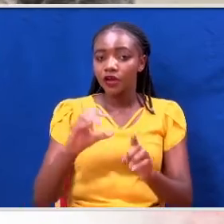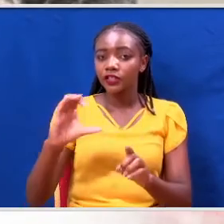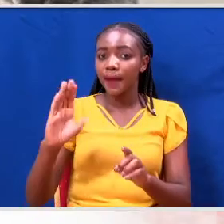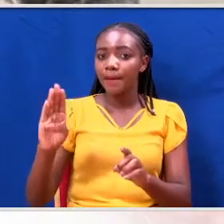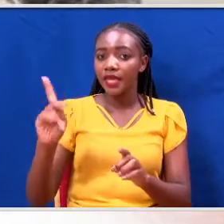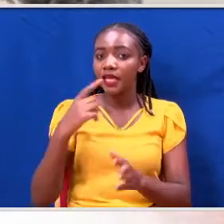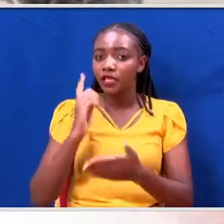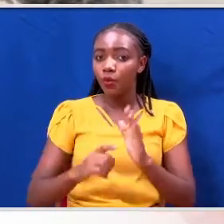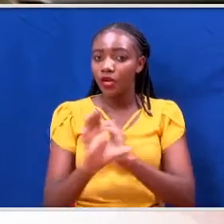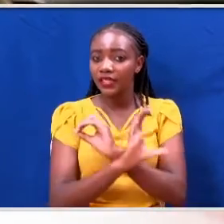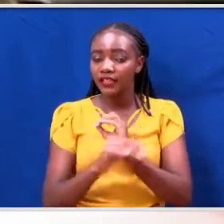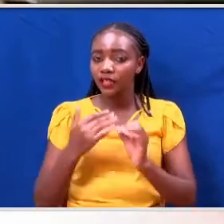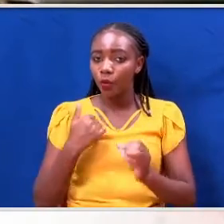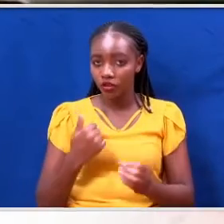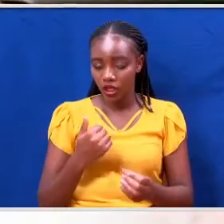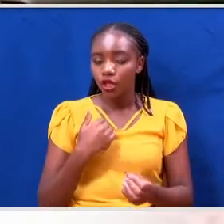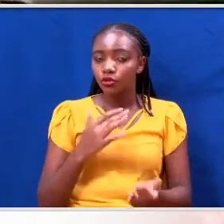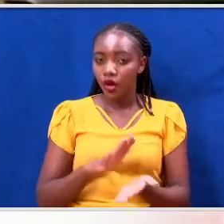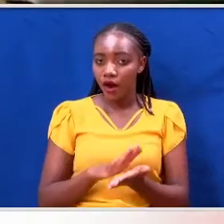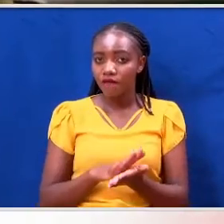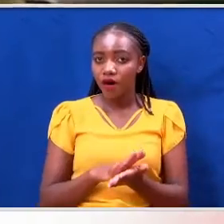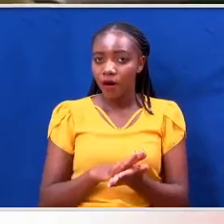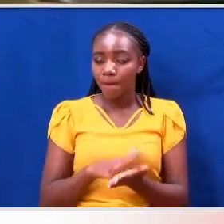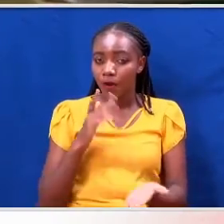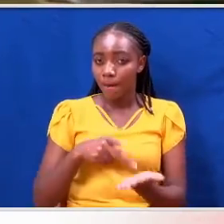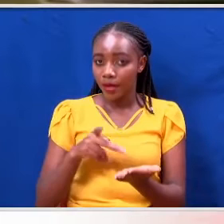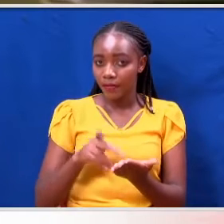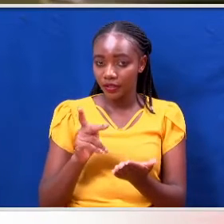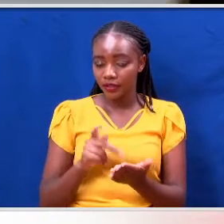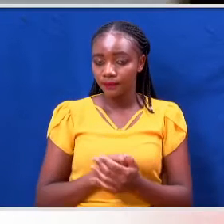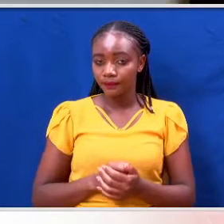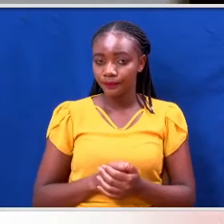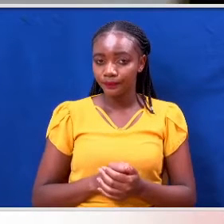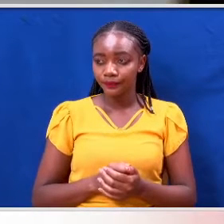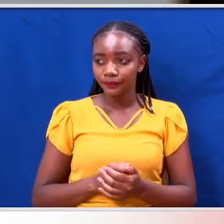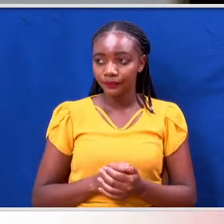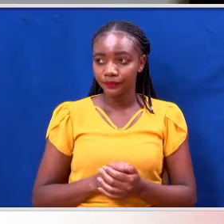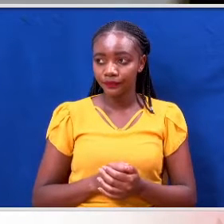the country is seeking to extend an extension on debt repayment from external lenders.